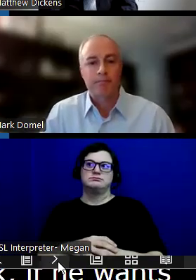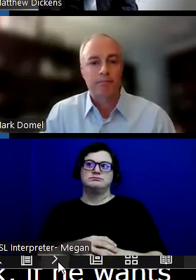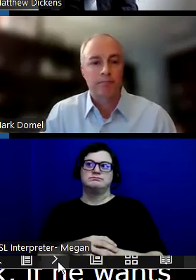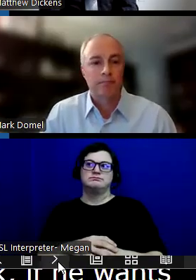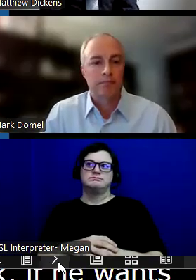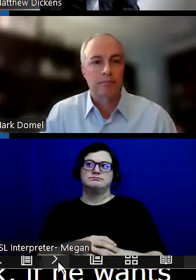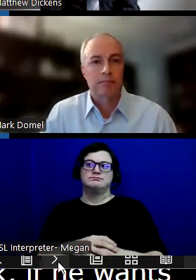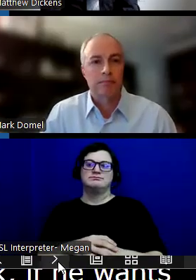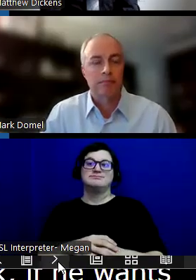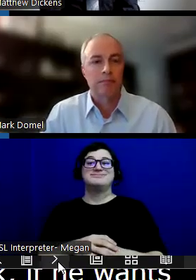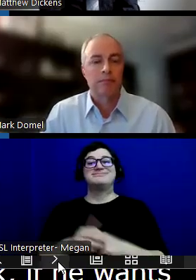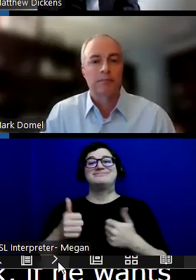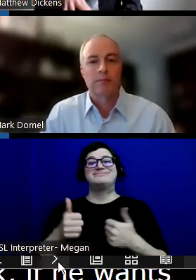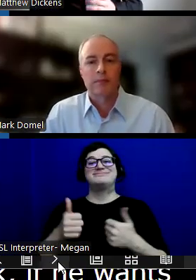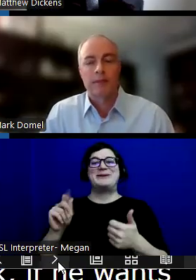Okay, great.